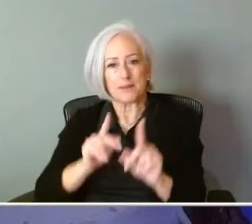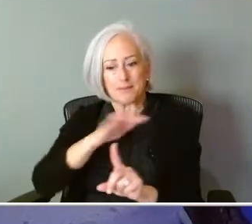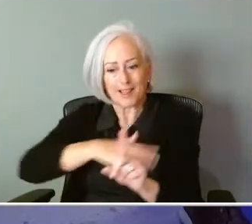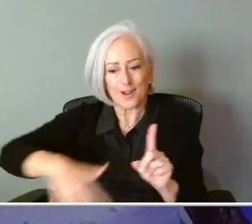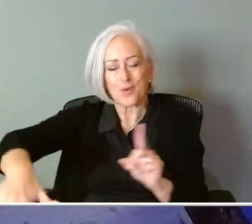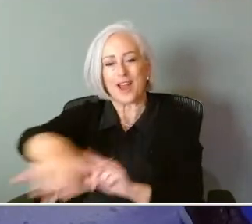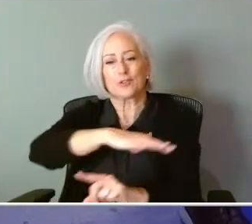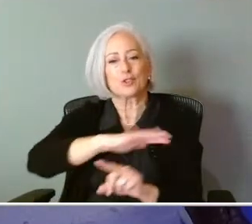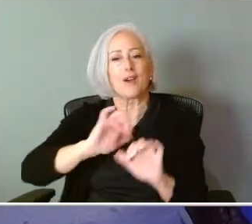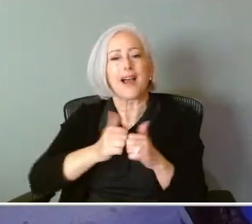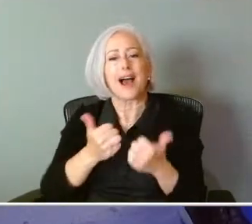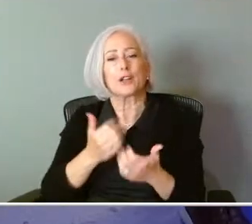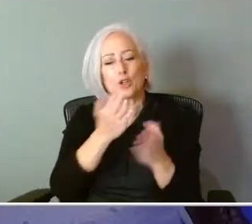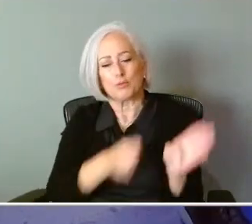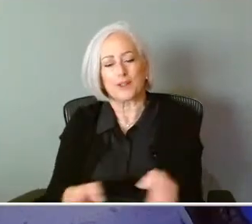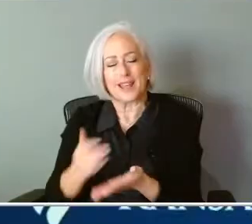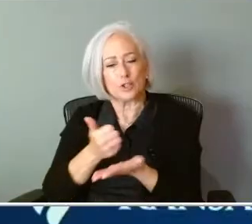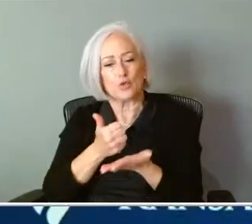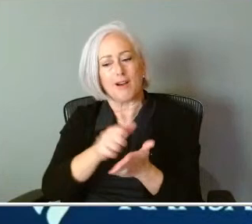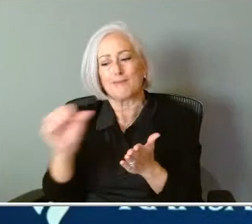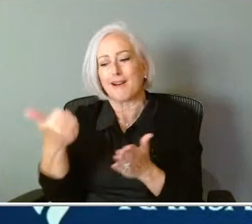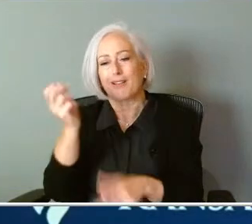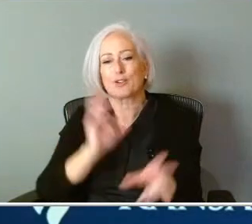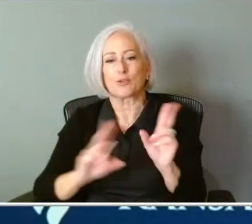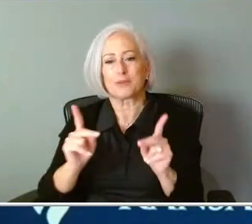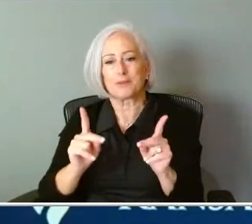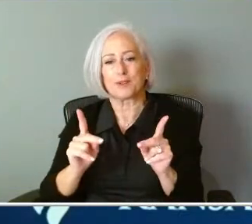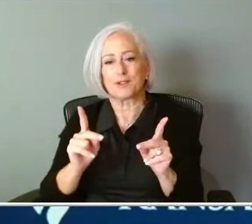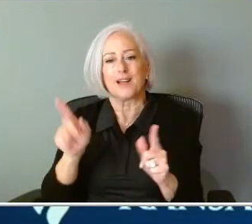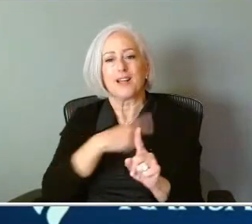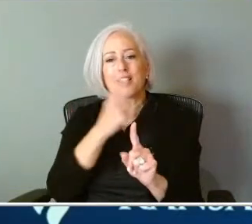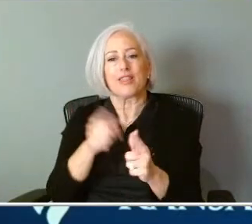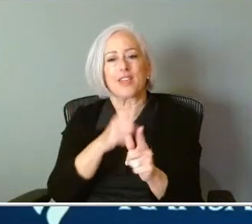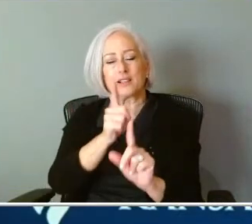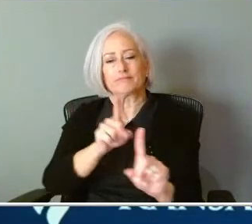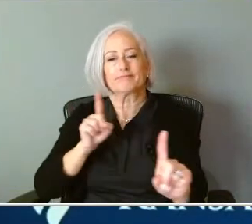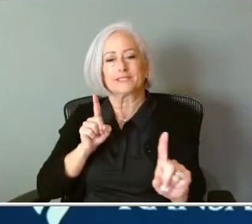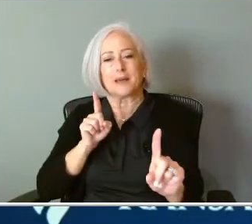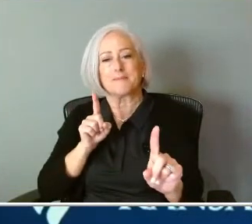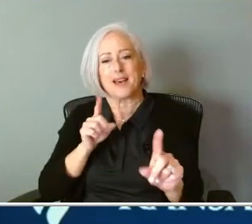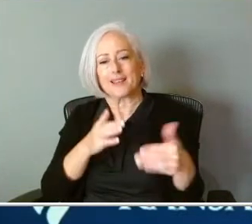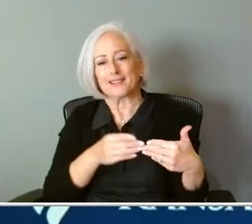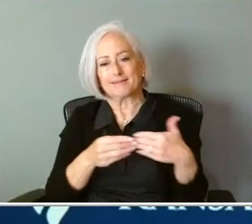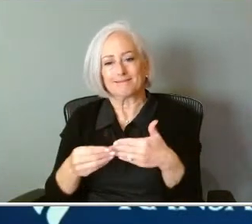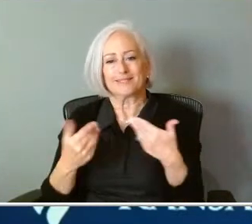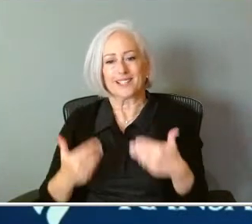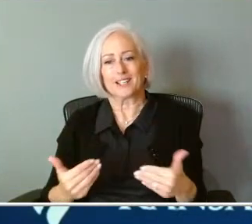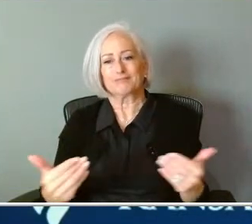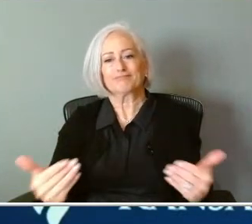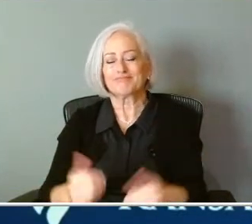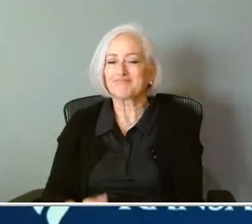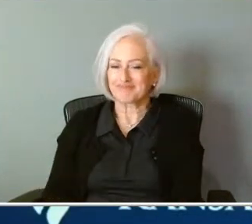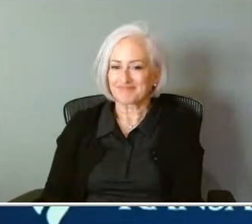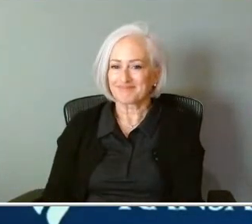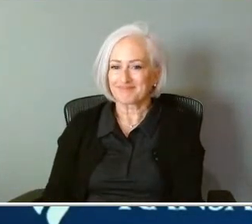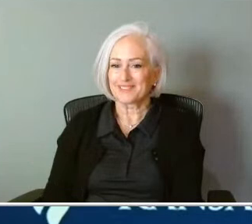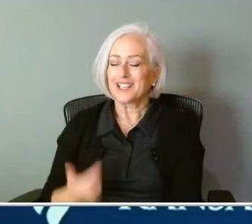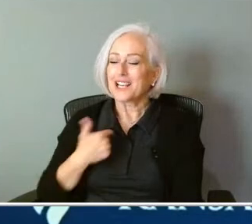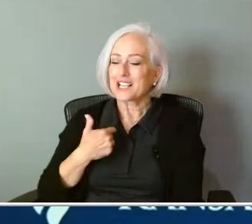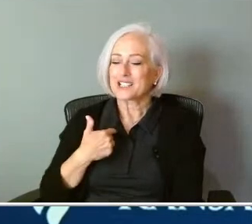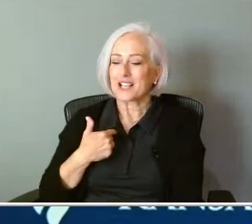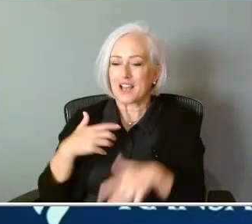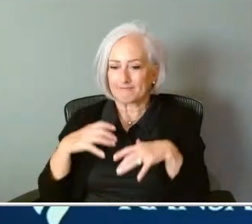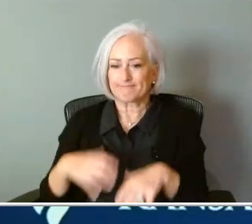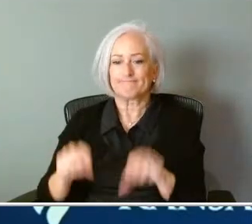way? Well, one of the things, and I think Dr. Jensen alluded to this, is that as I've sort of taken over this role and started to meet with